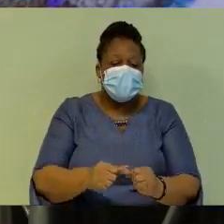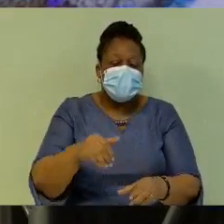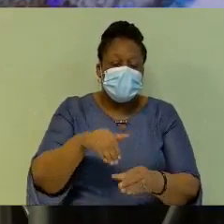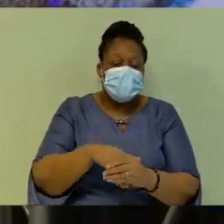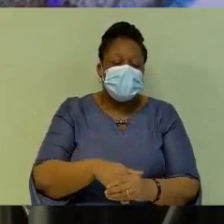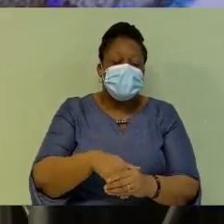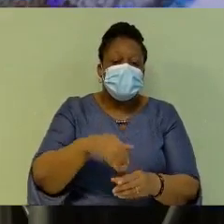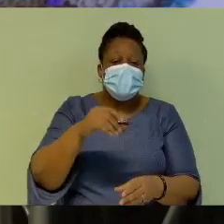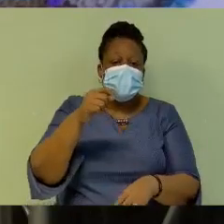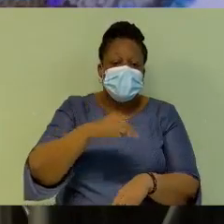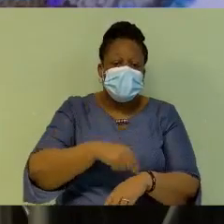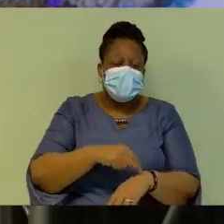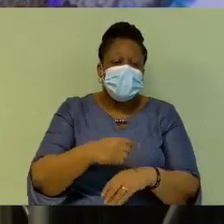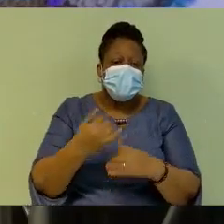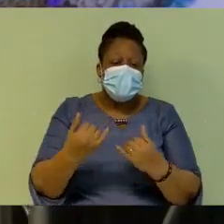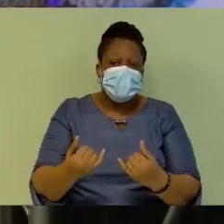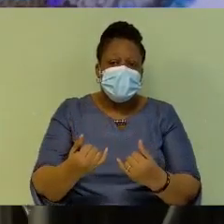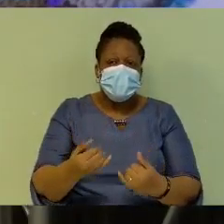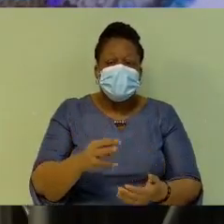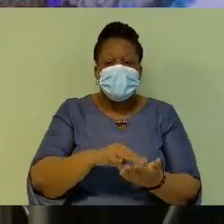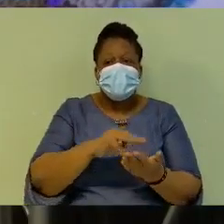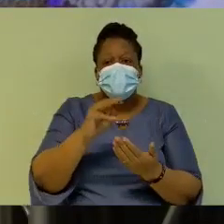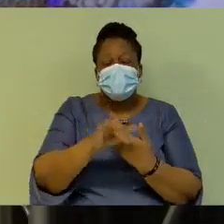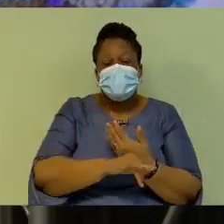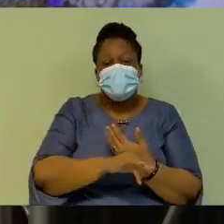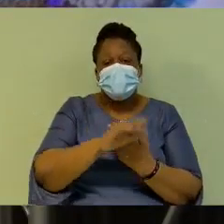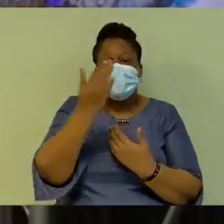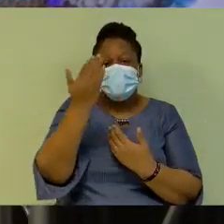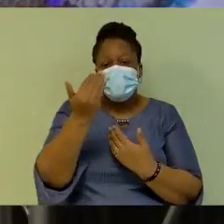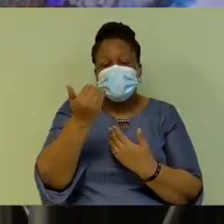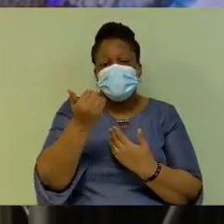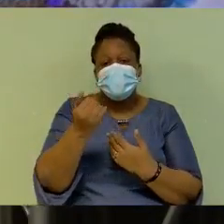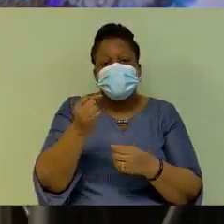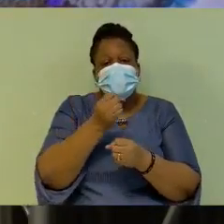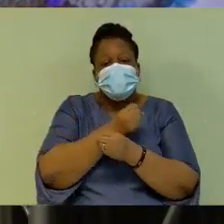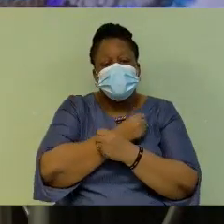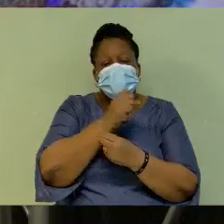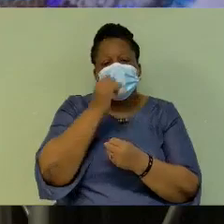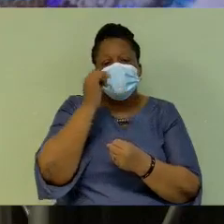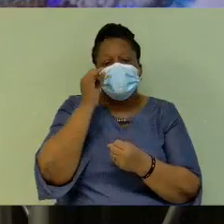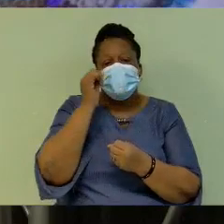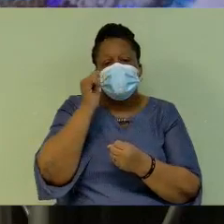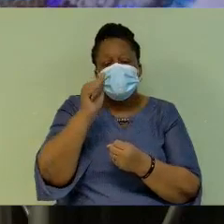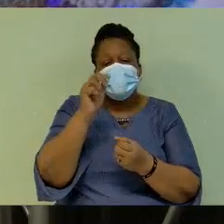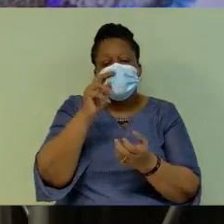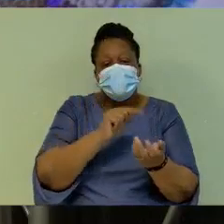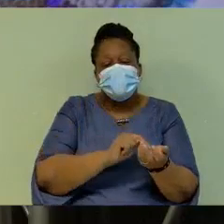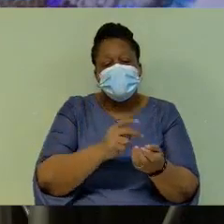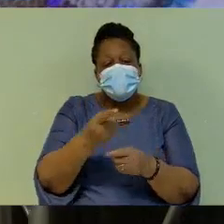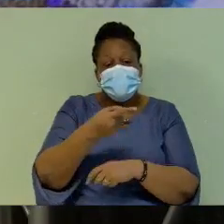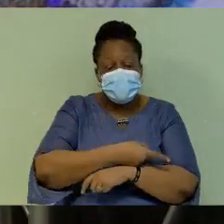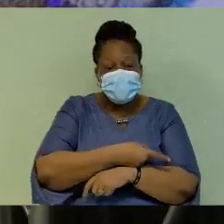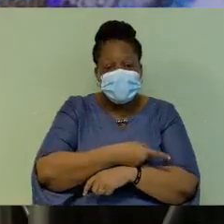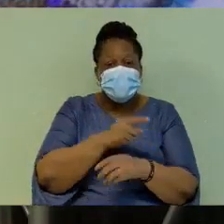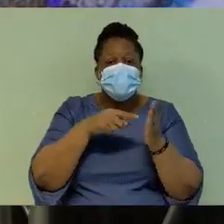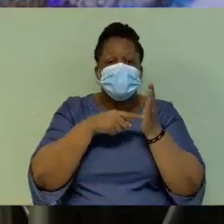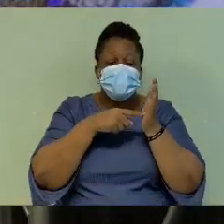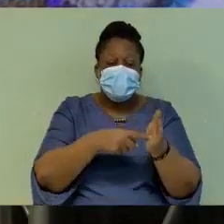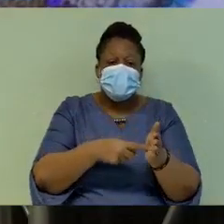times. May 15th, it's Love a Nurse Day. Send a nurse a red rose. Show her that you